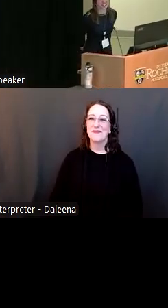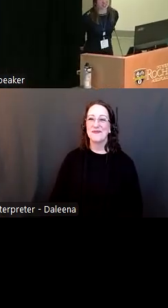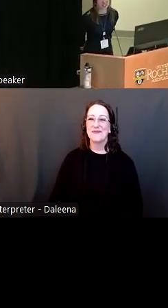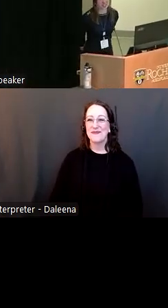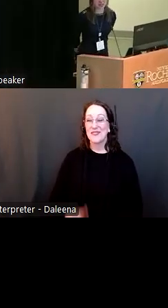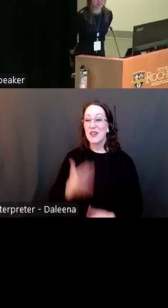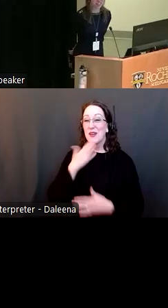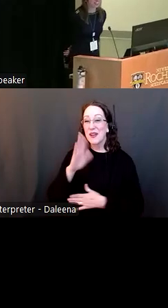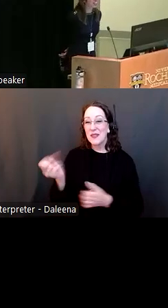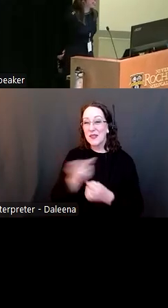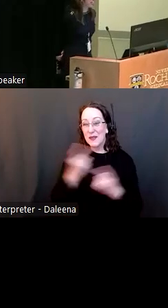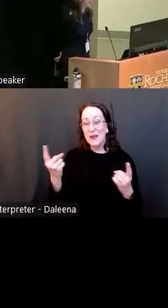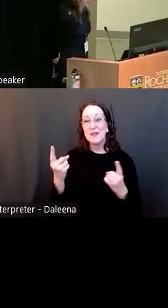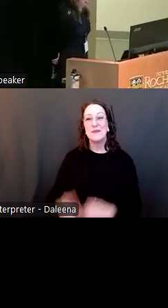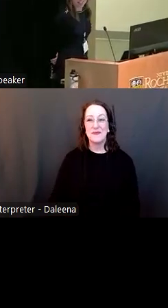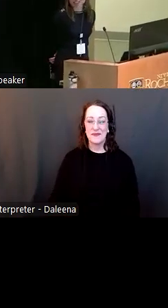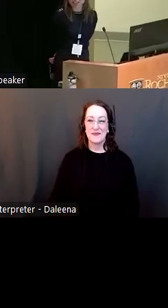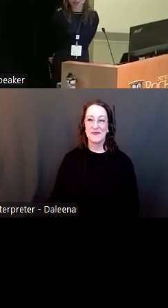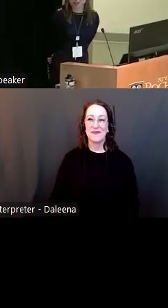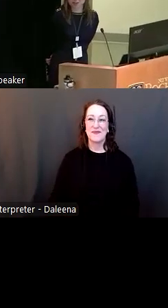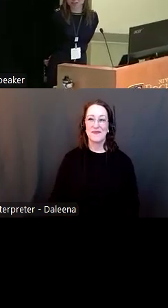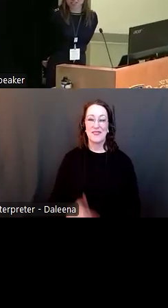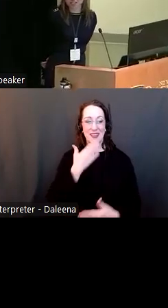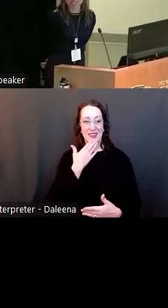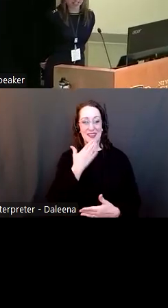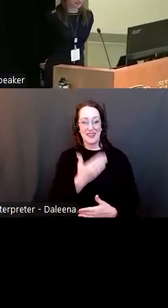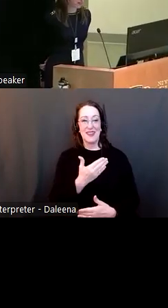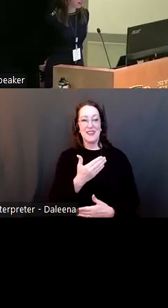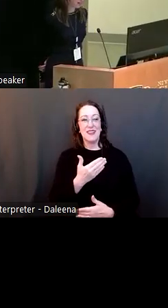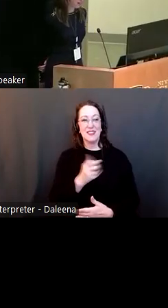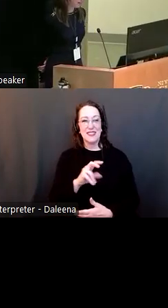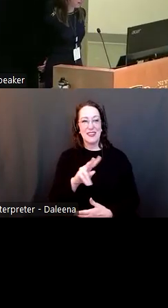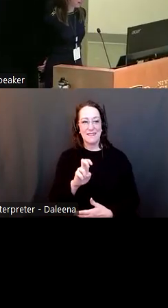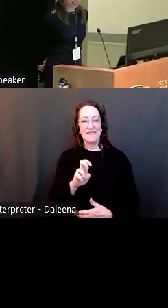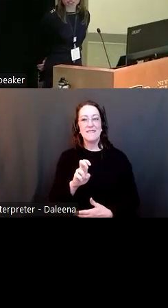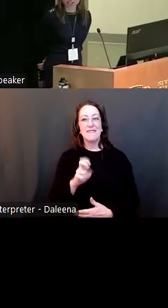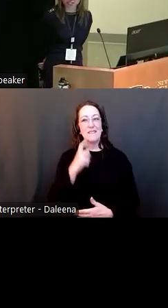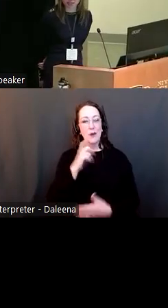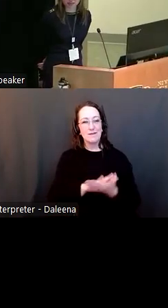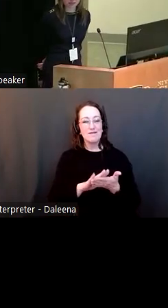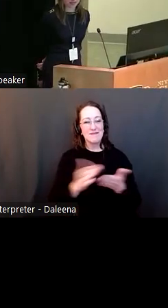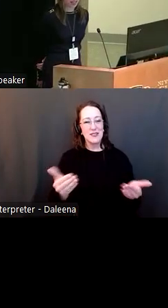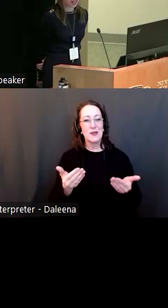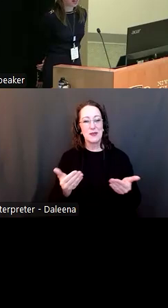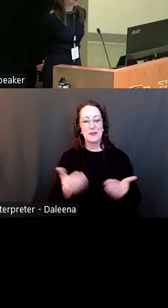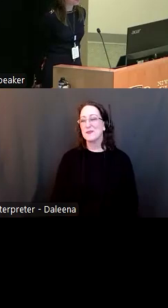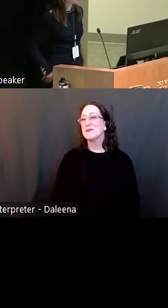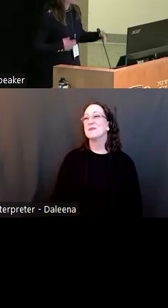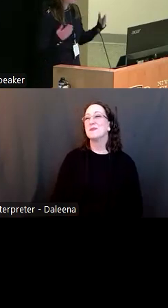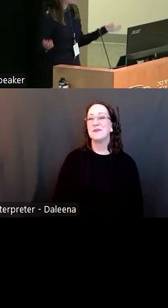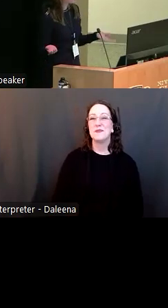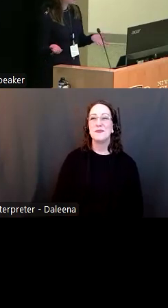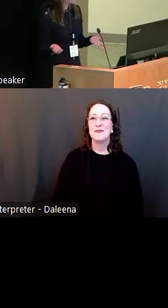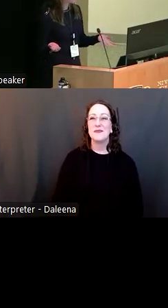Good afternoon, everyone. Thank you, Steve, for the lovely introduction.